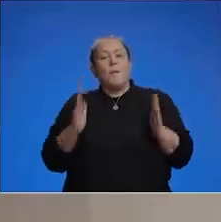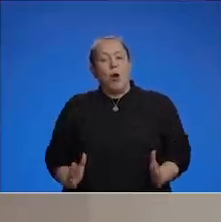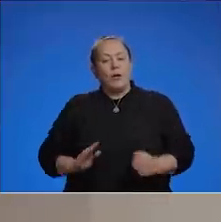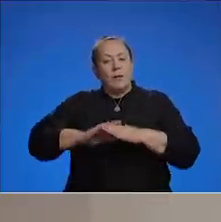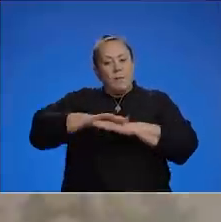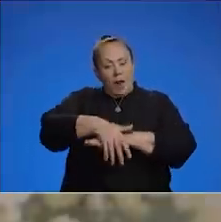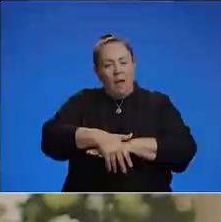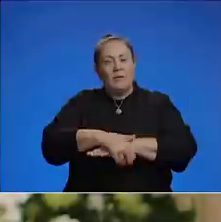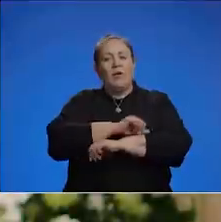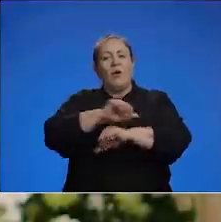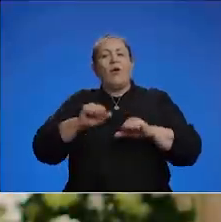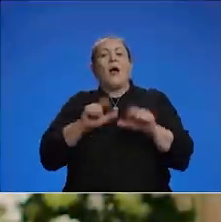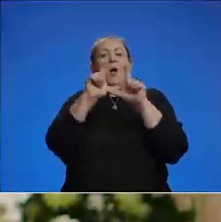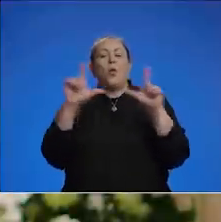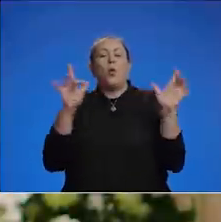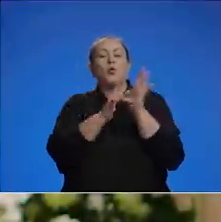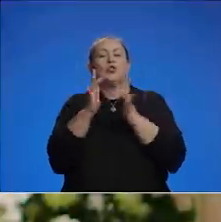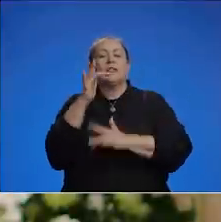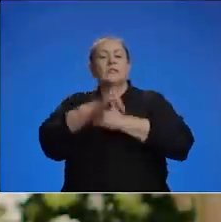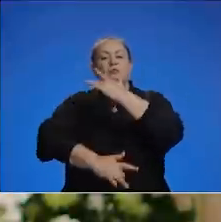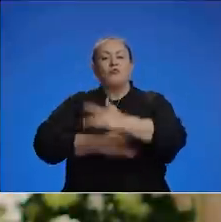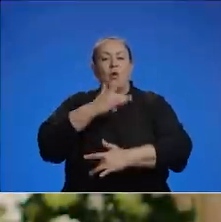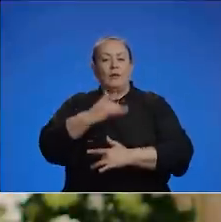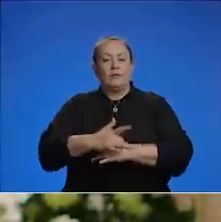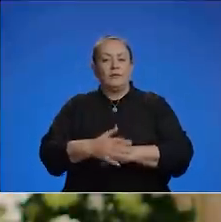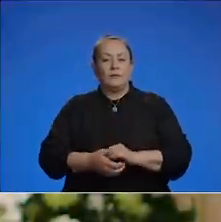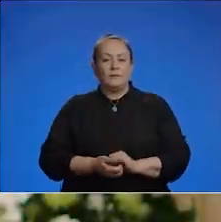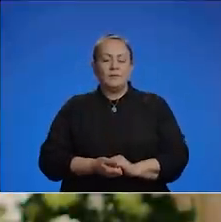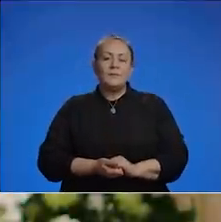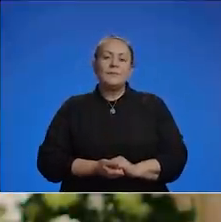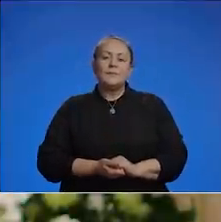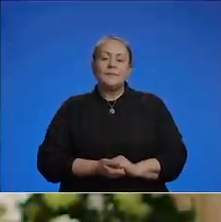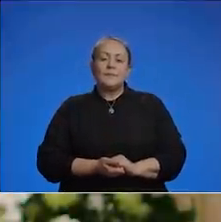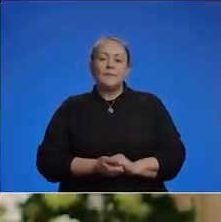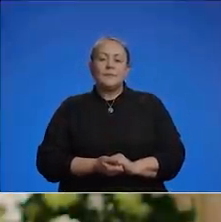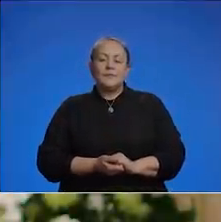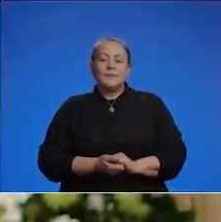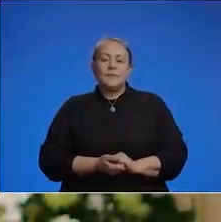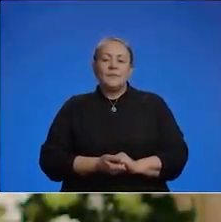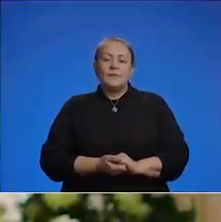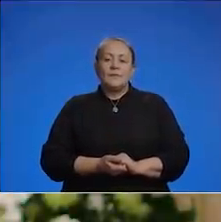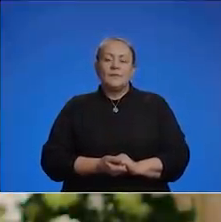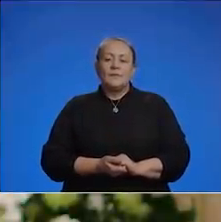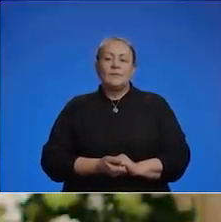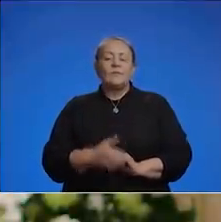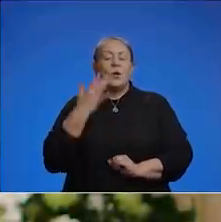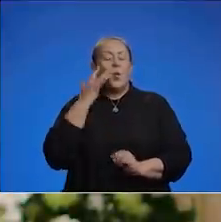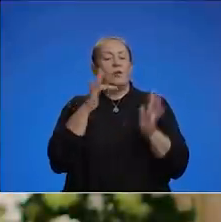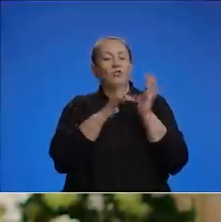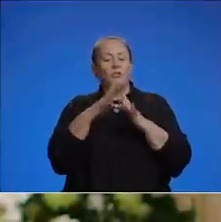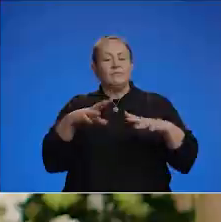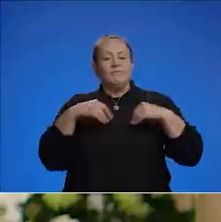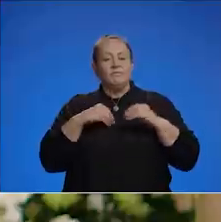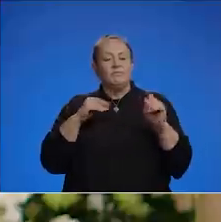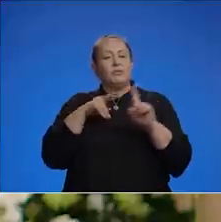for us the body and blood of our Lord Jesus Christ. At the time he was betrayed and